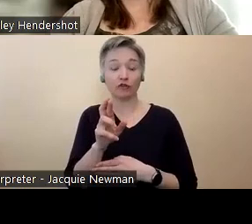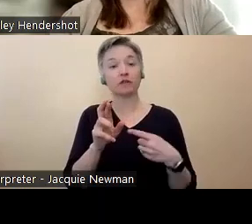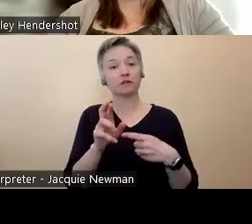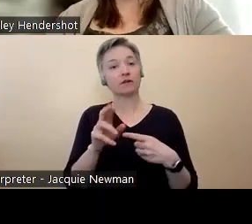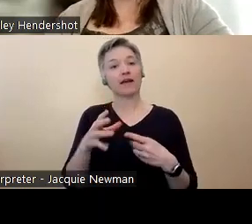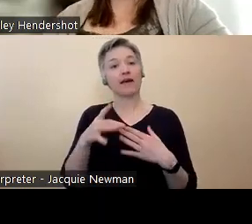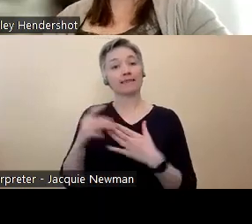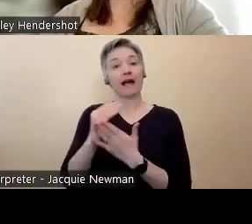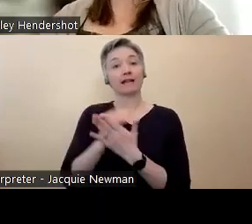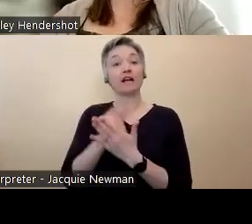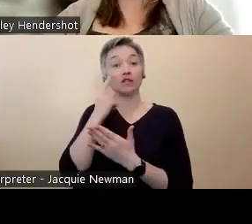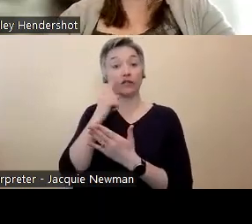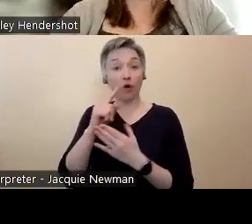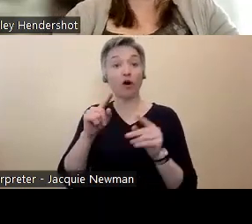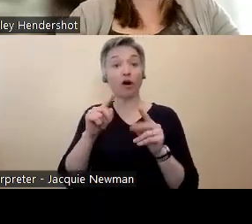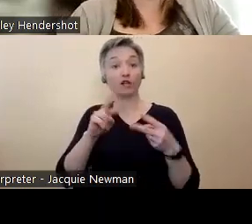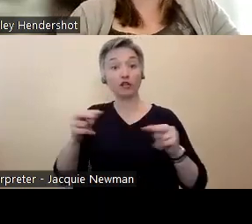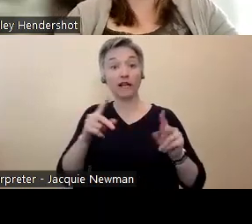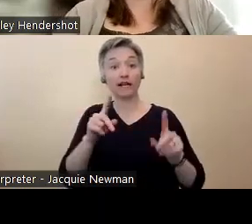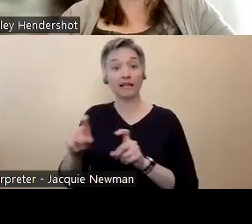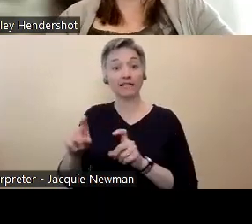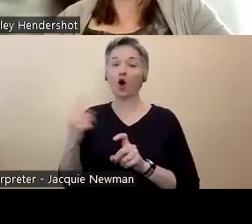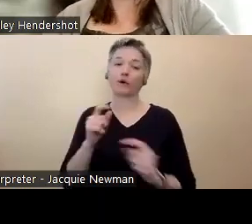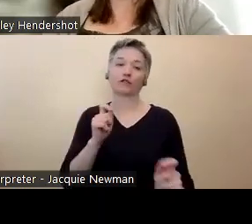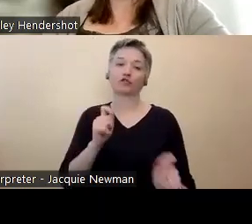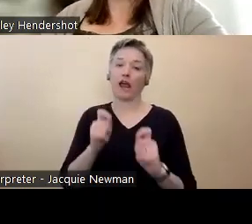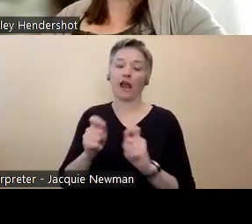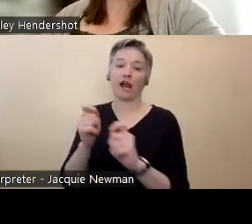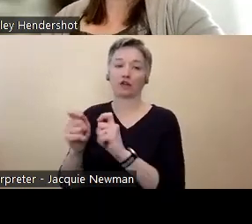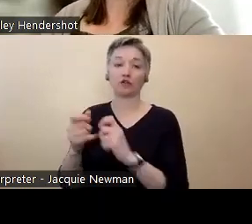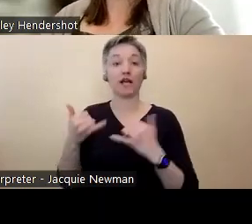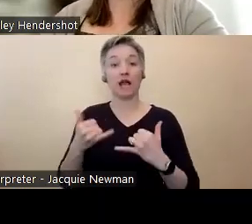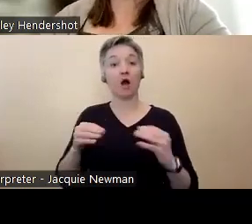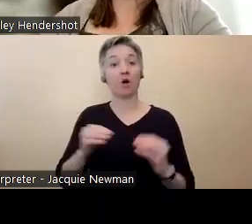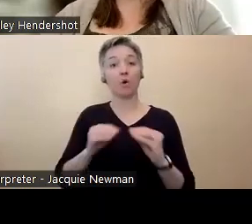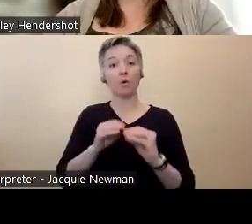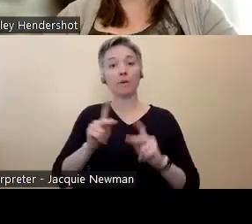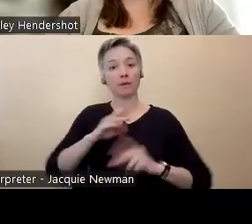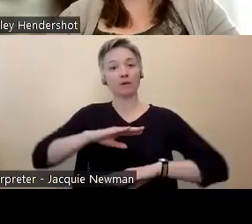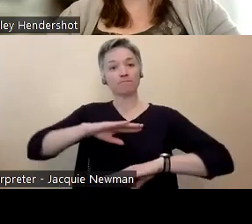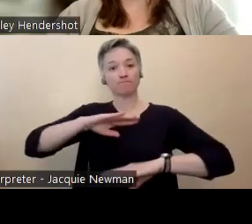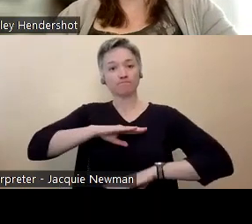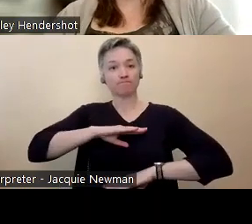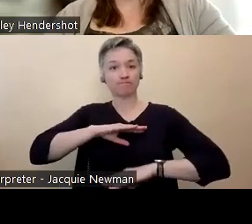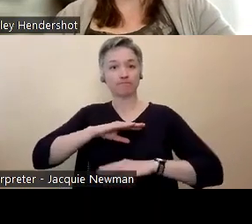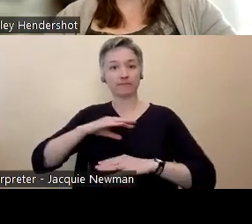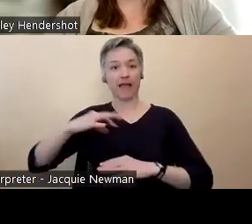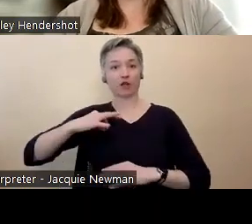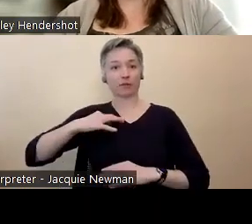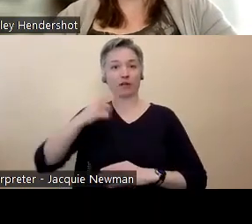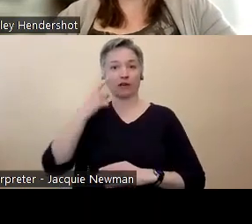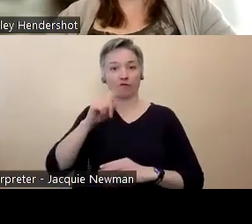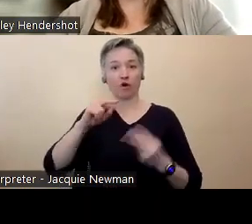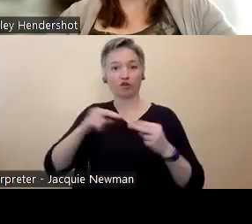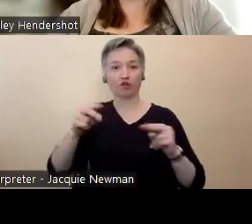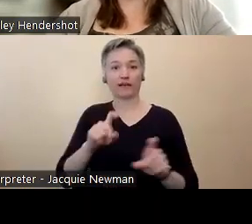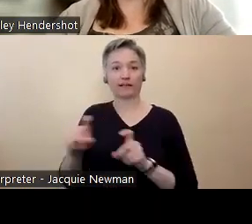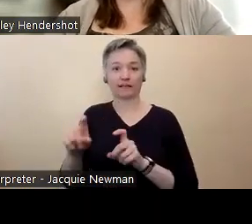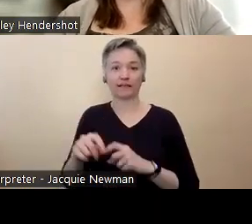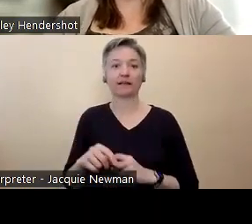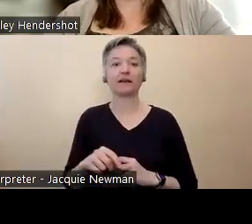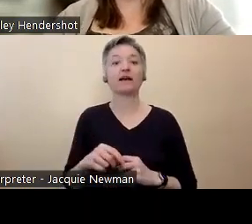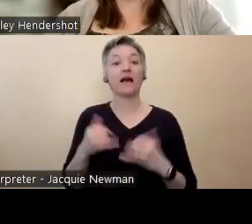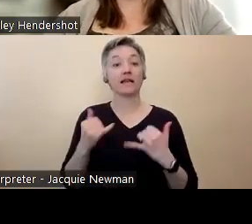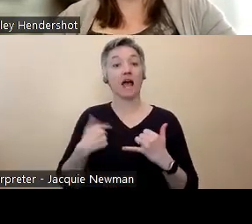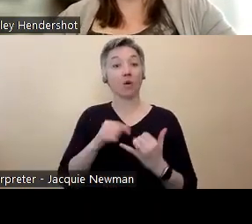testing, they're constantly changing. More and more people are meeting eligibility for genetic testing. And again, as we learn more and more, as more people test, we're going